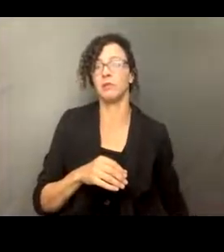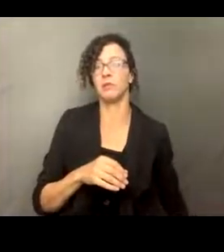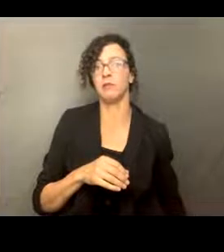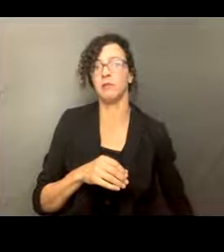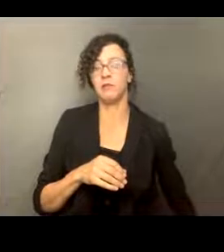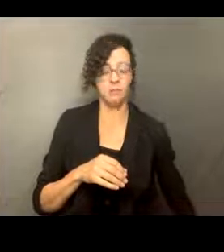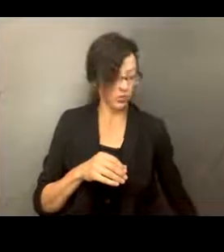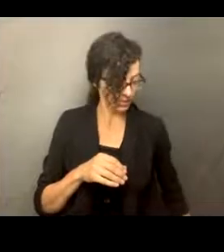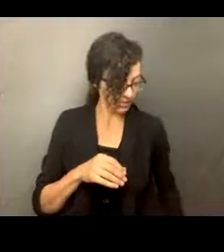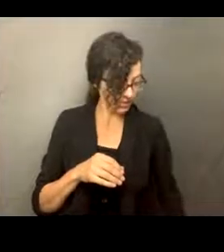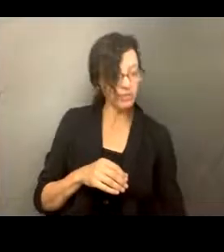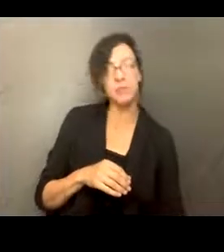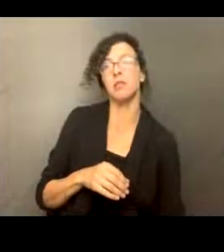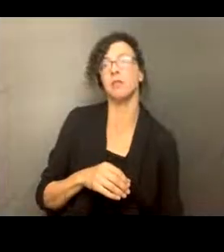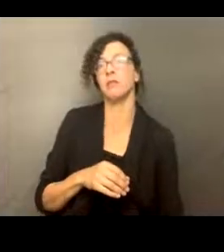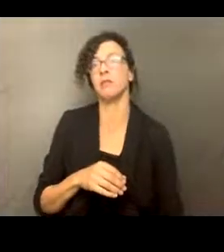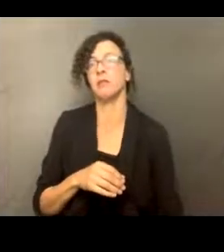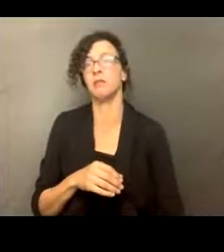Commissioner Bradshaw.